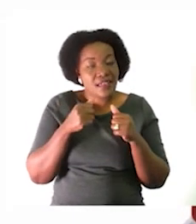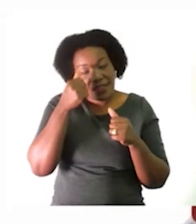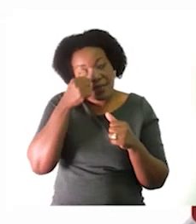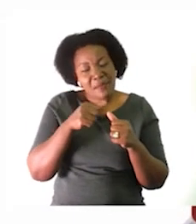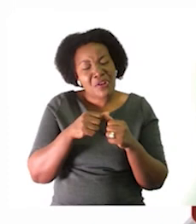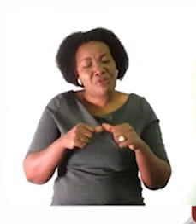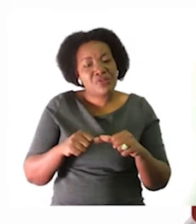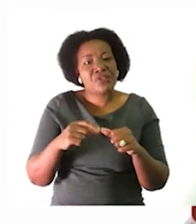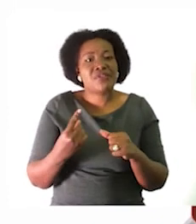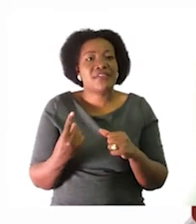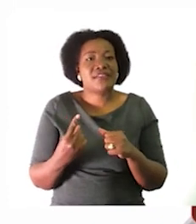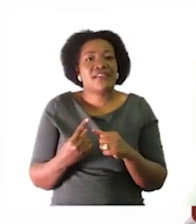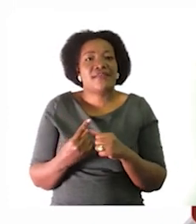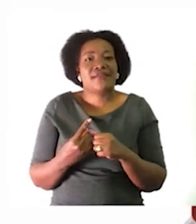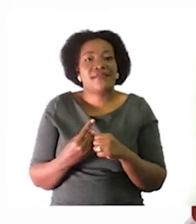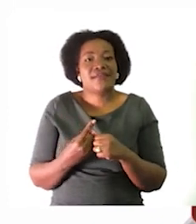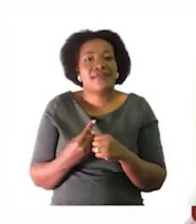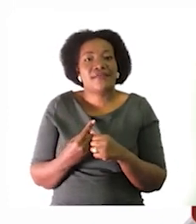activity.